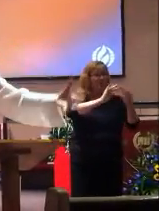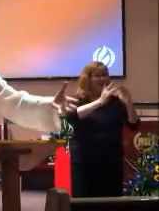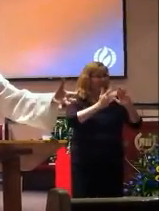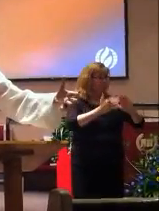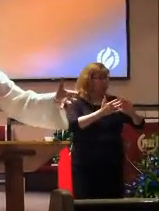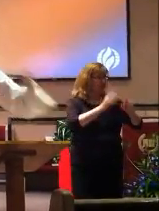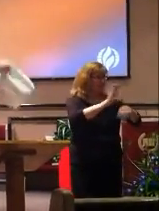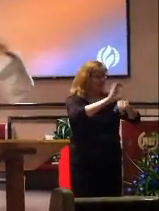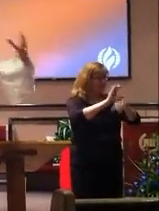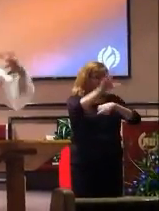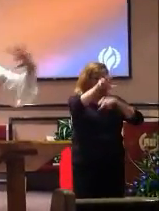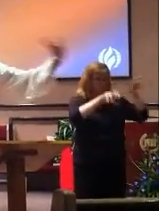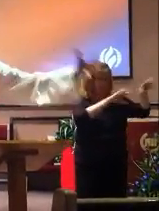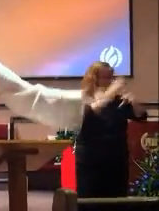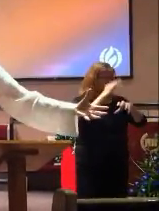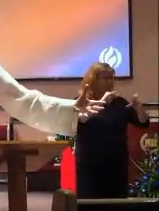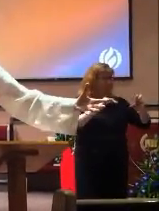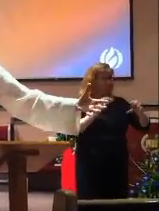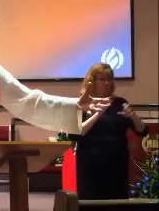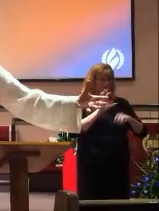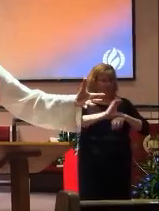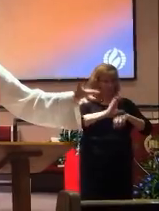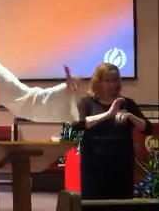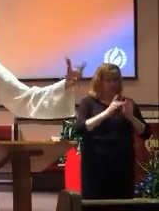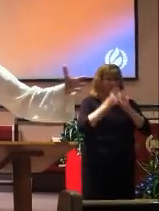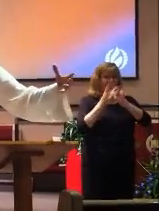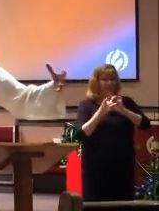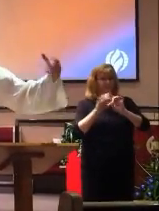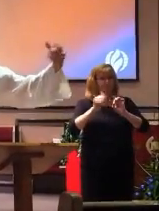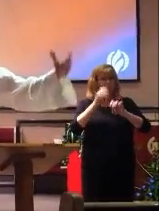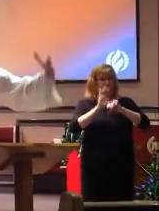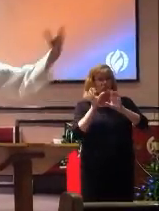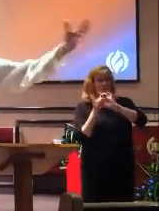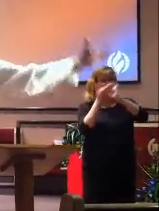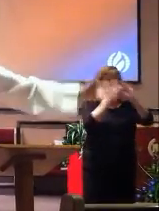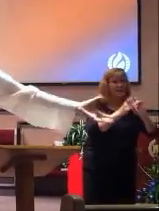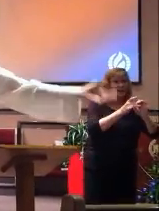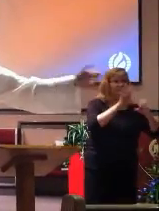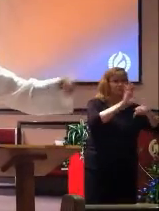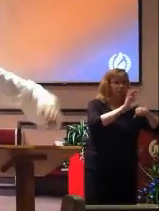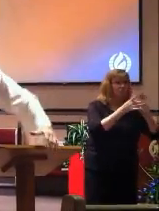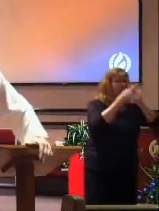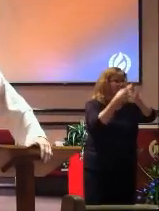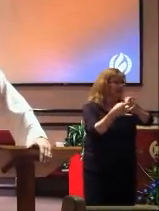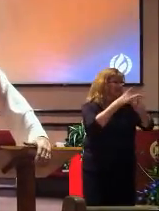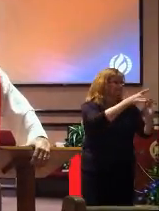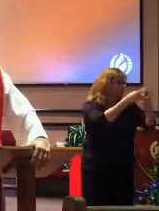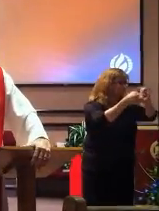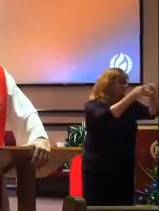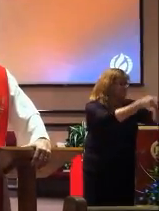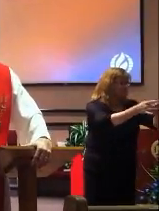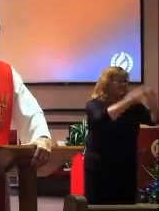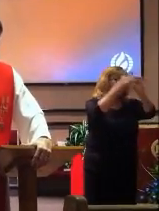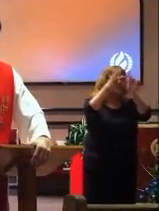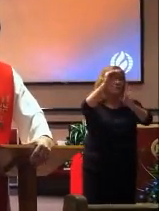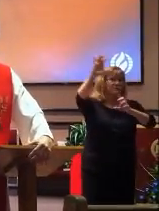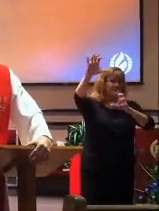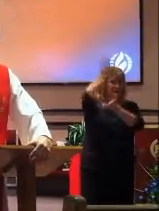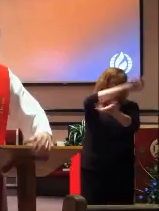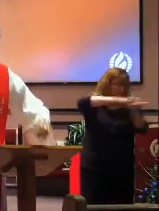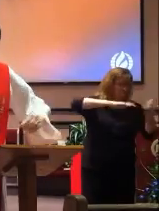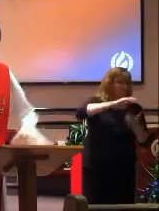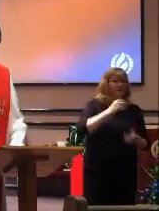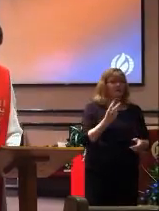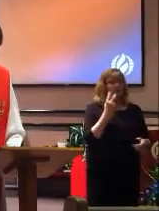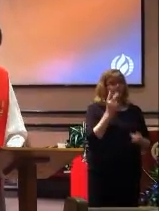churches, you know? So beyond ourselves, we can be connected to others, and then beyond that, we're connected to the denomination. So two of the people